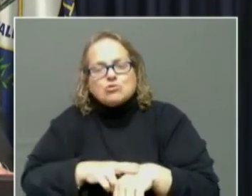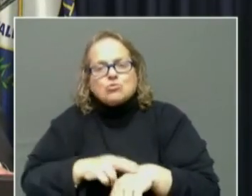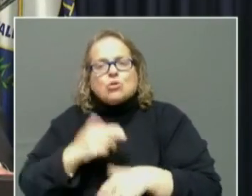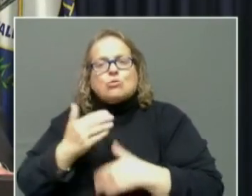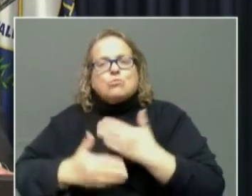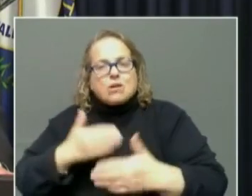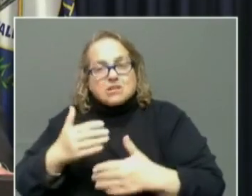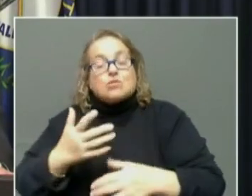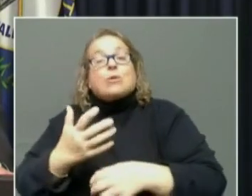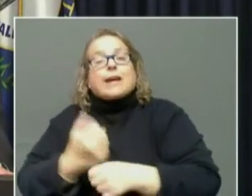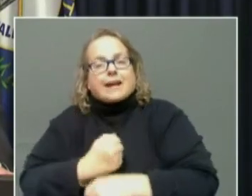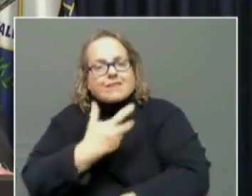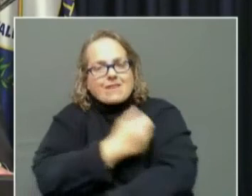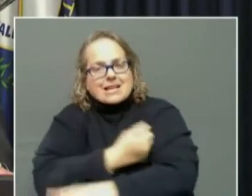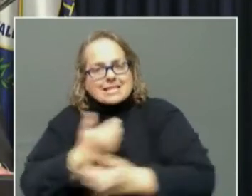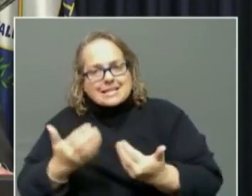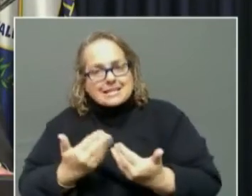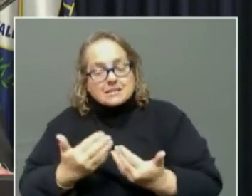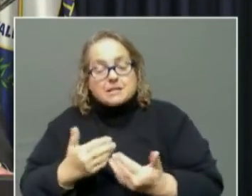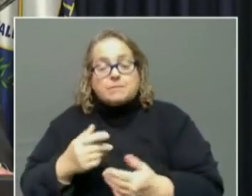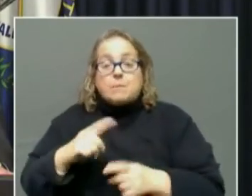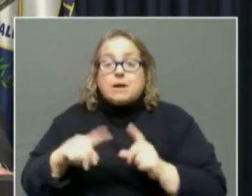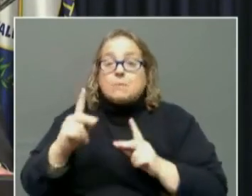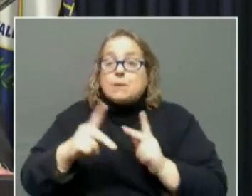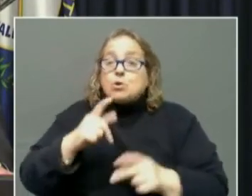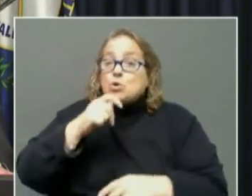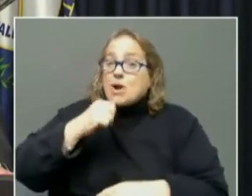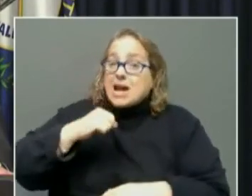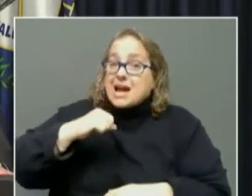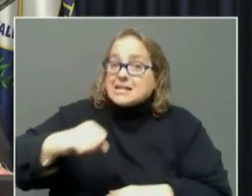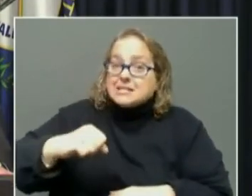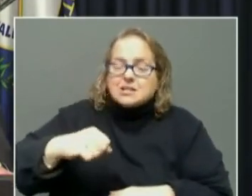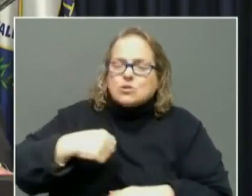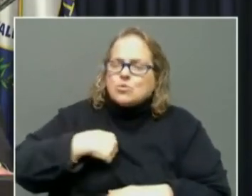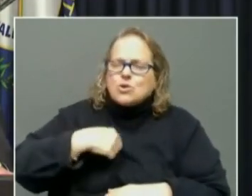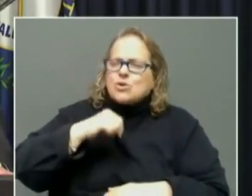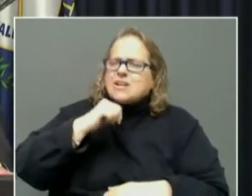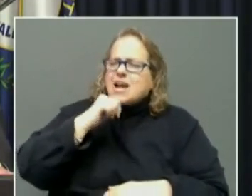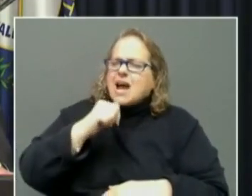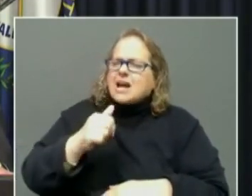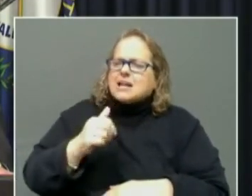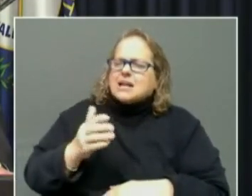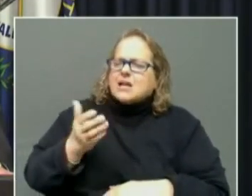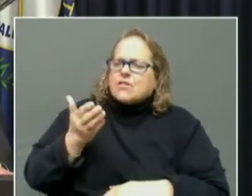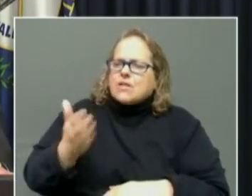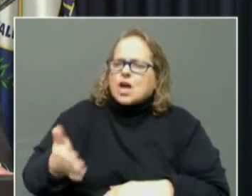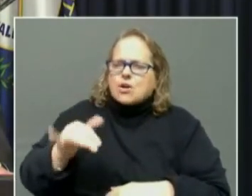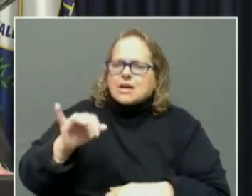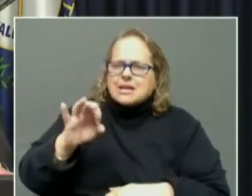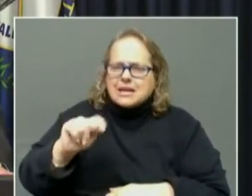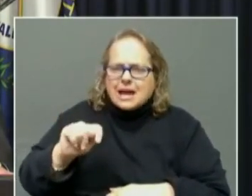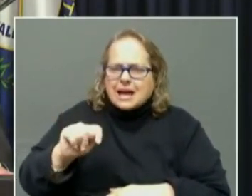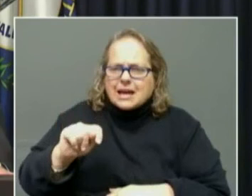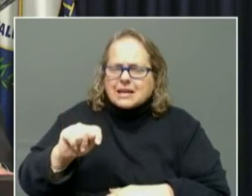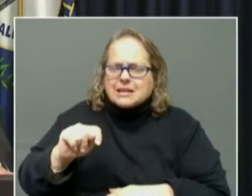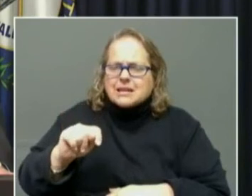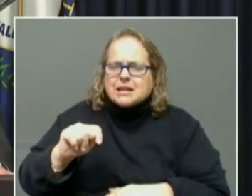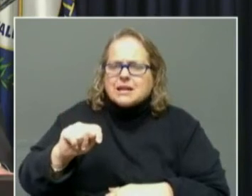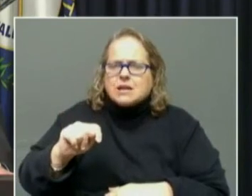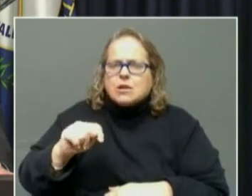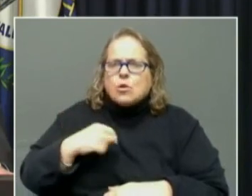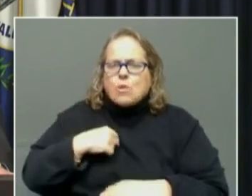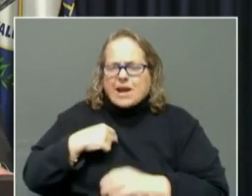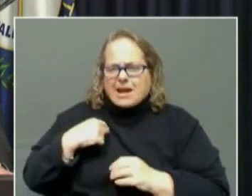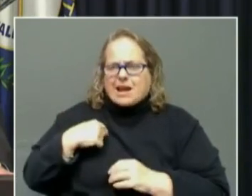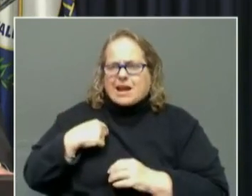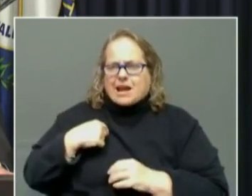those that are hesitant, I'm not even sure we're there yet in our rollout. I think we're more to the group